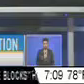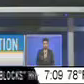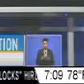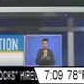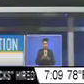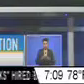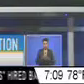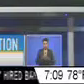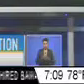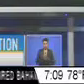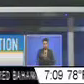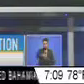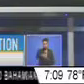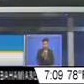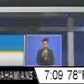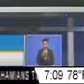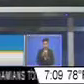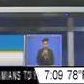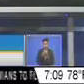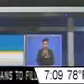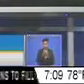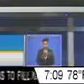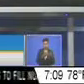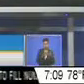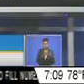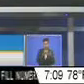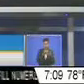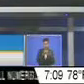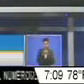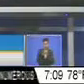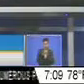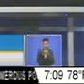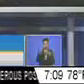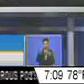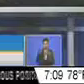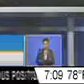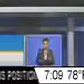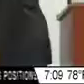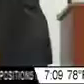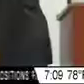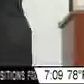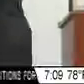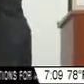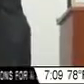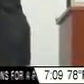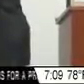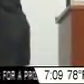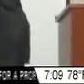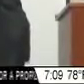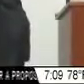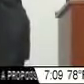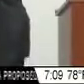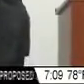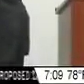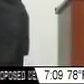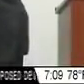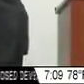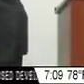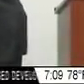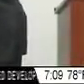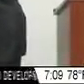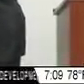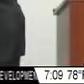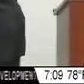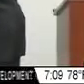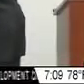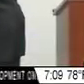Well, parenting is the process of promoting and supporting the physical, emotional, social, and intellectual development of a child from